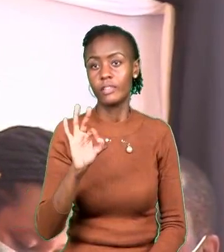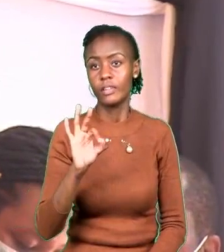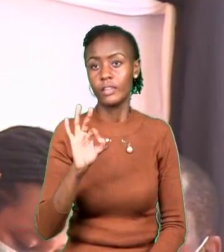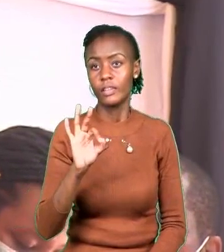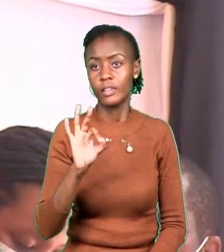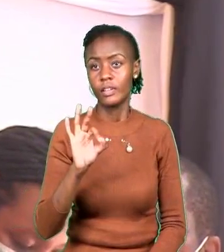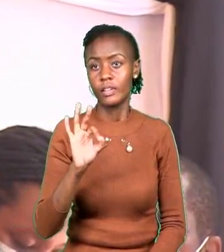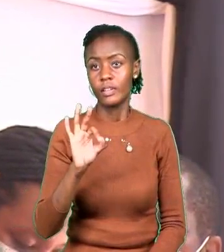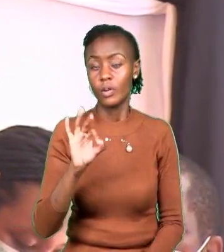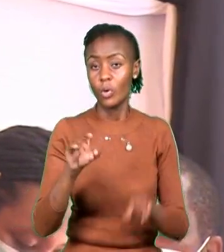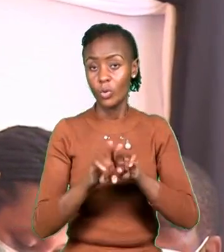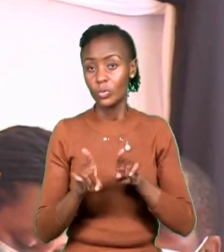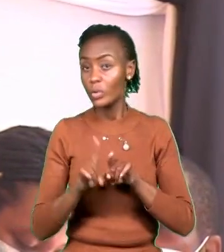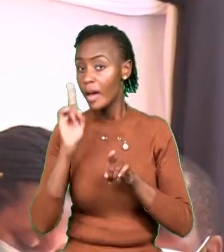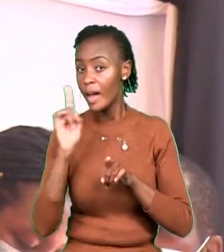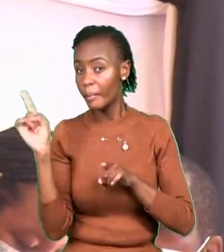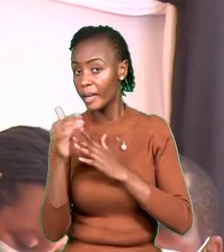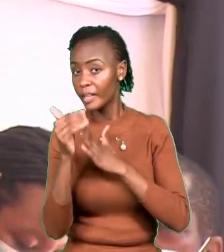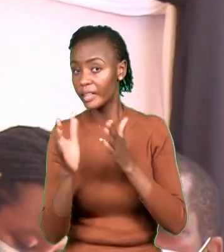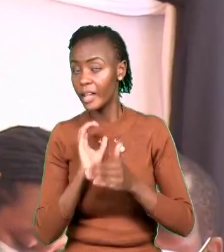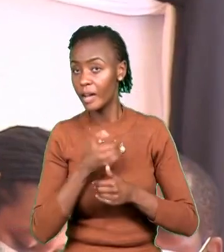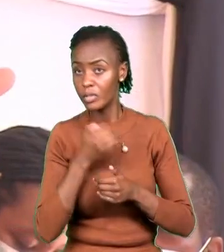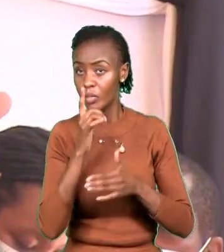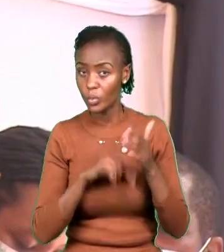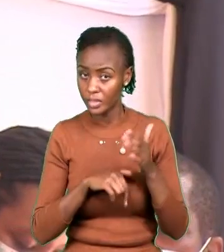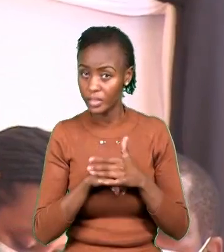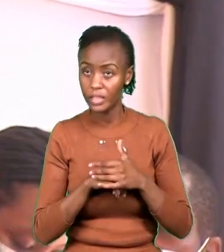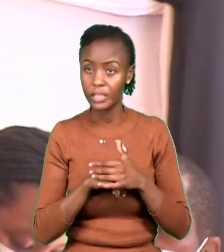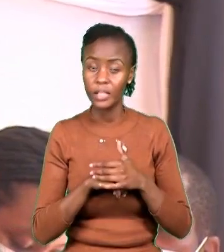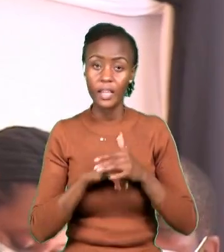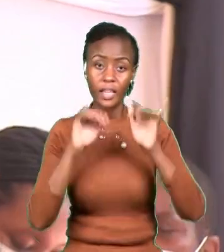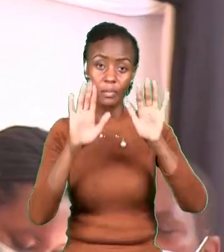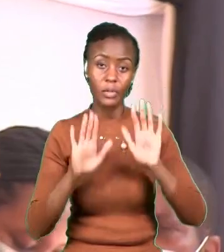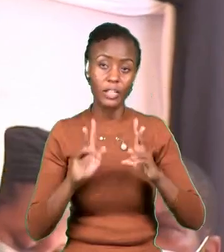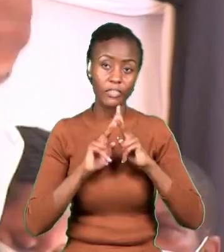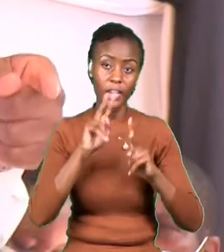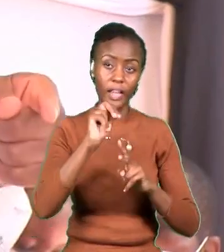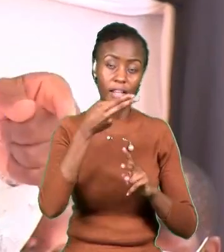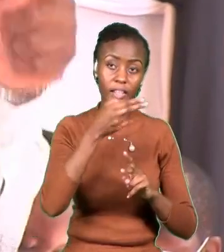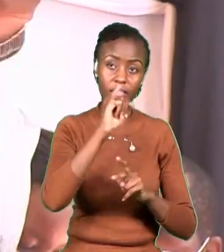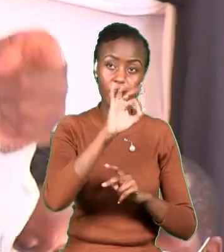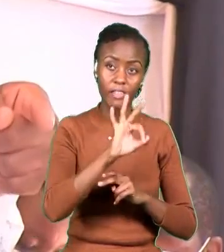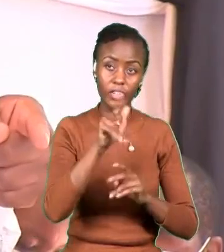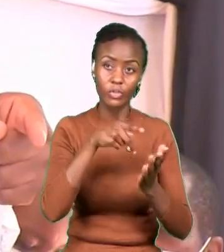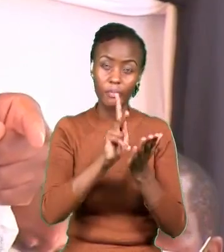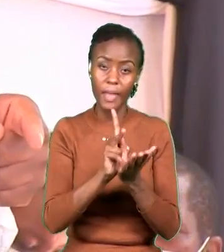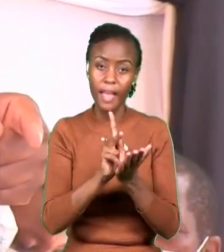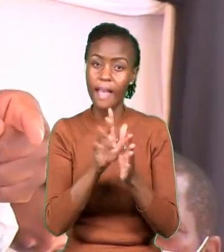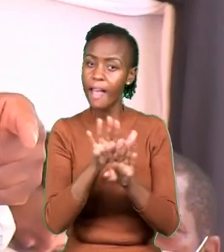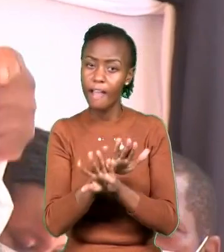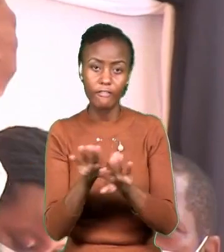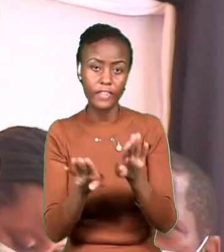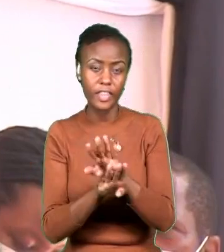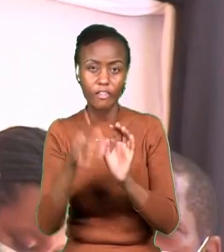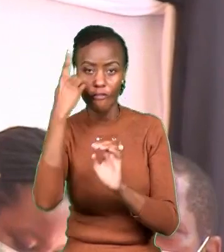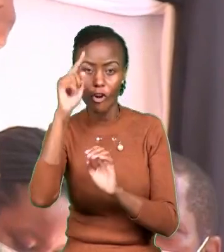mjumbe Sabina amesema, we need to get to the point where the NHIF card pays for everything and everybody.